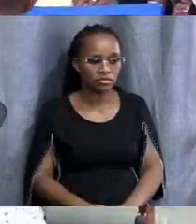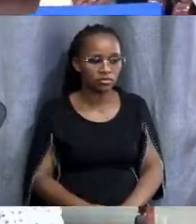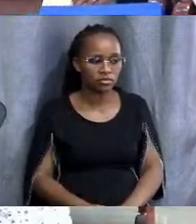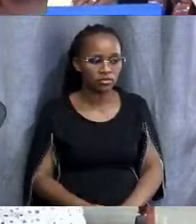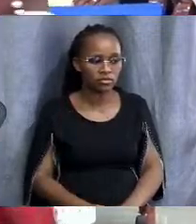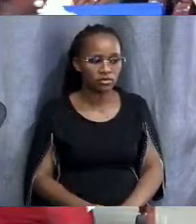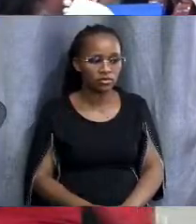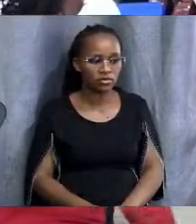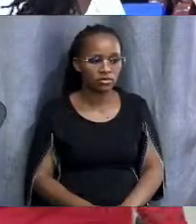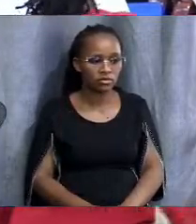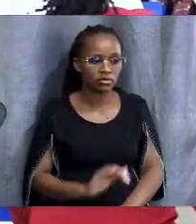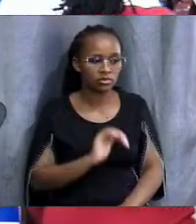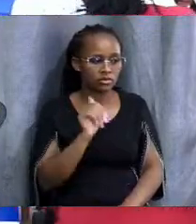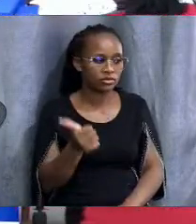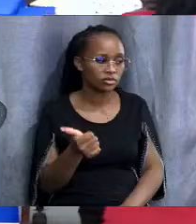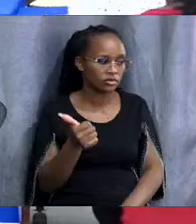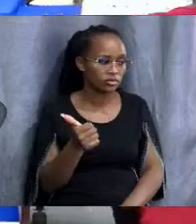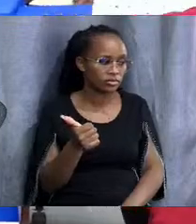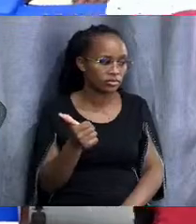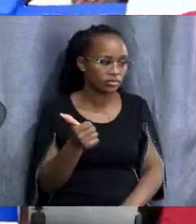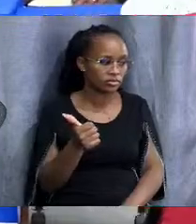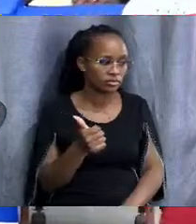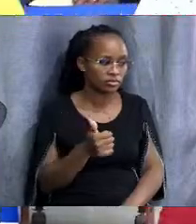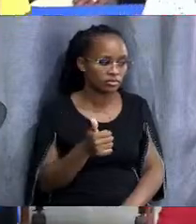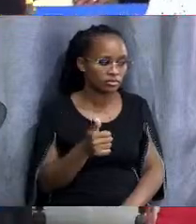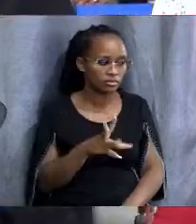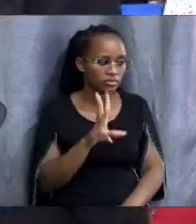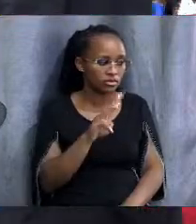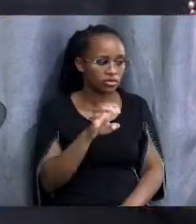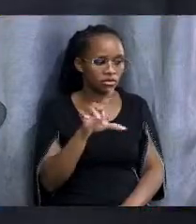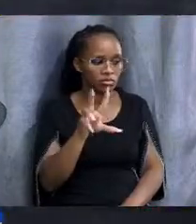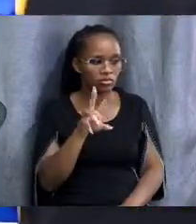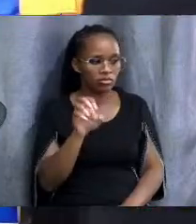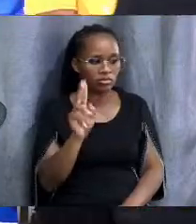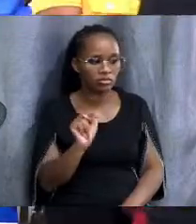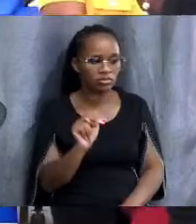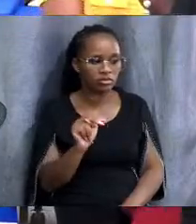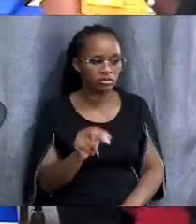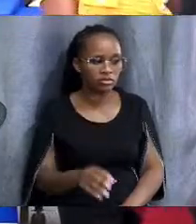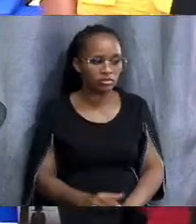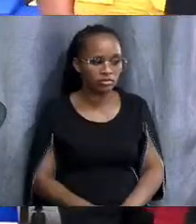Then the other family of Marvin, hapa katikati.